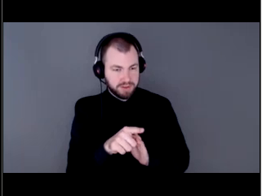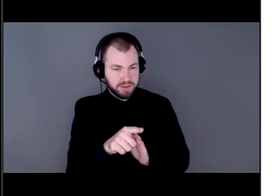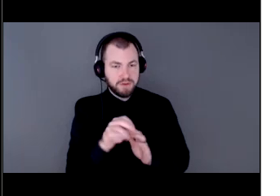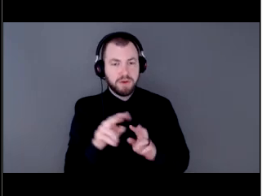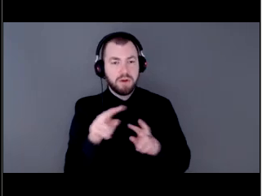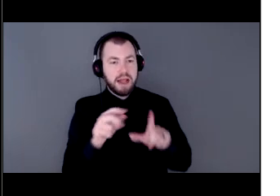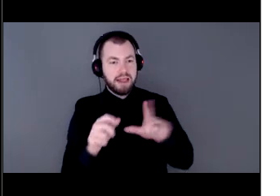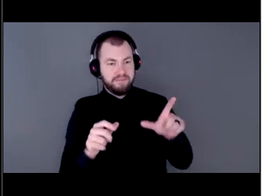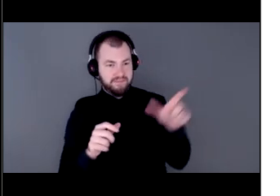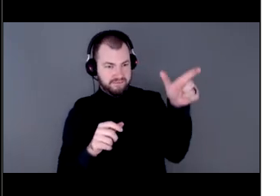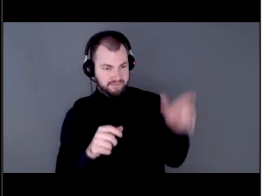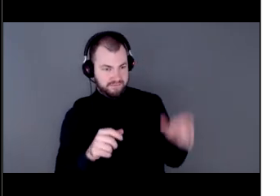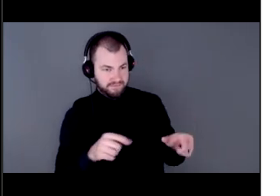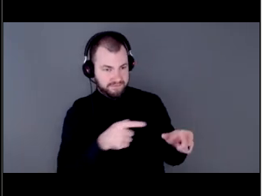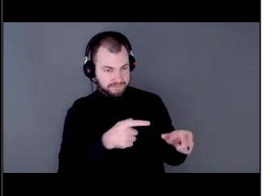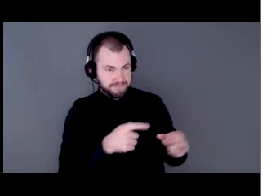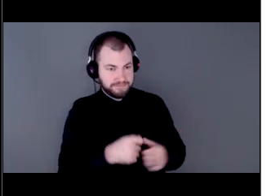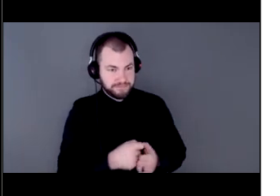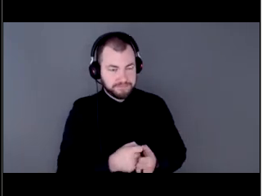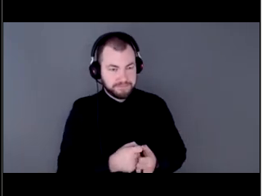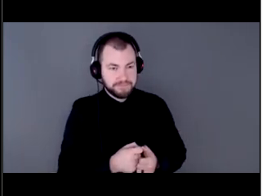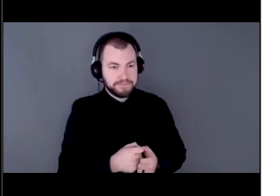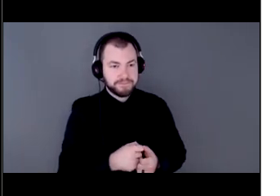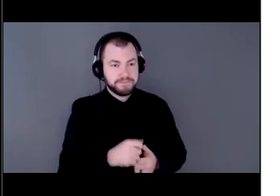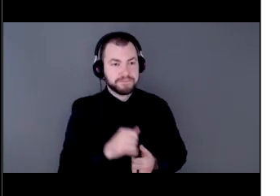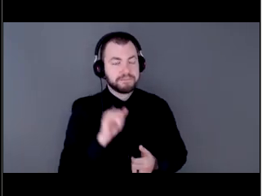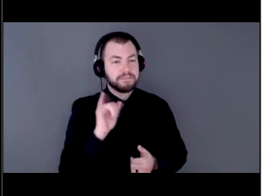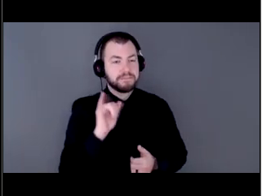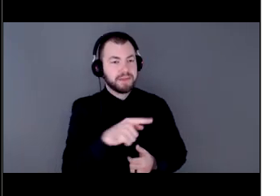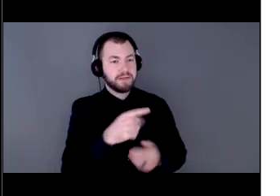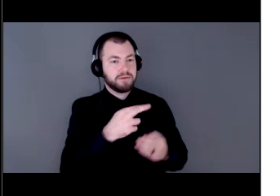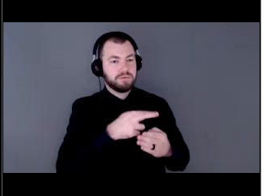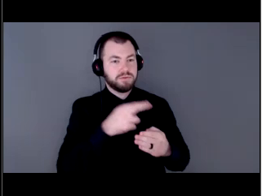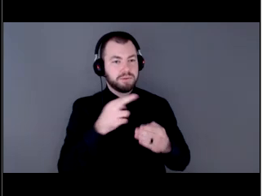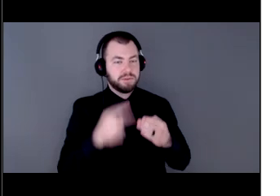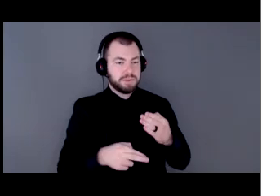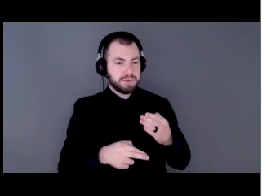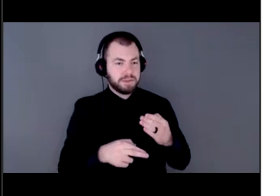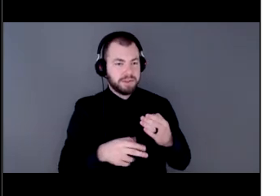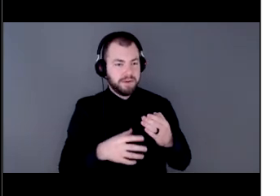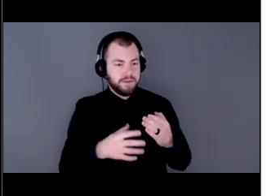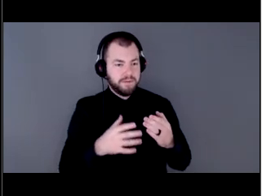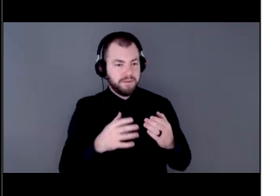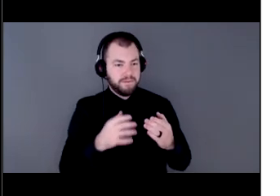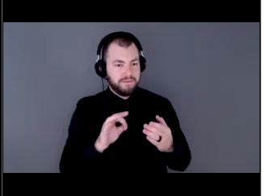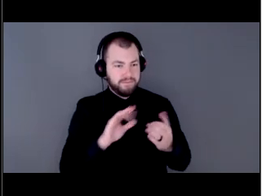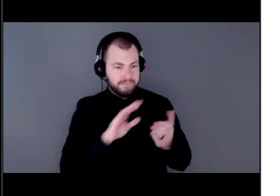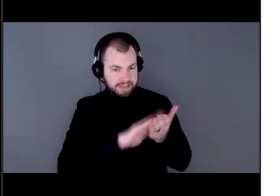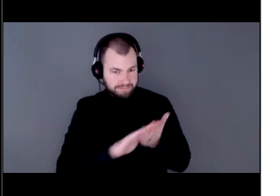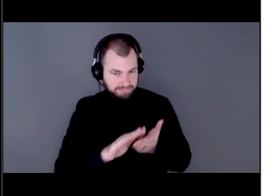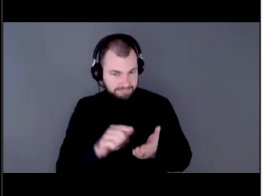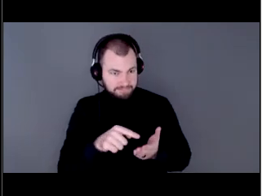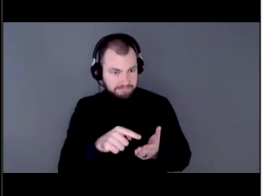left, this is the result of cleanup that was done in